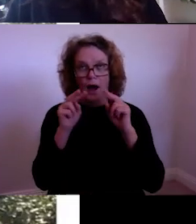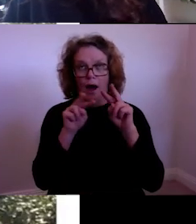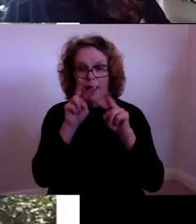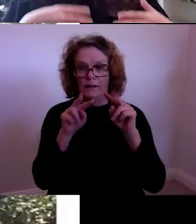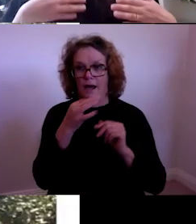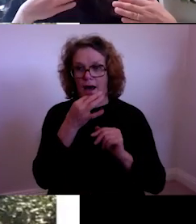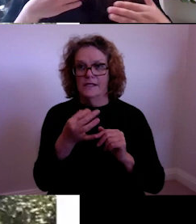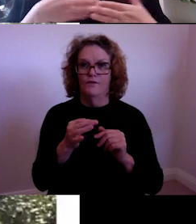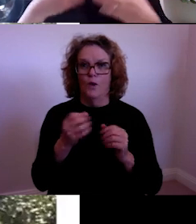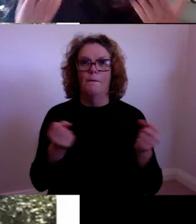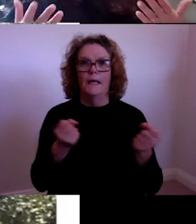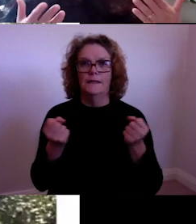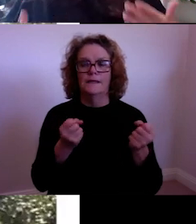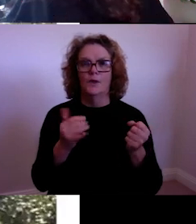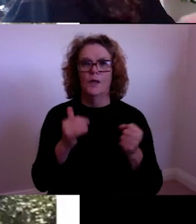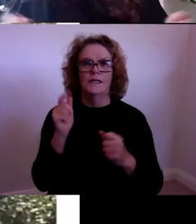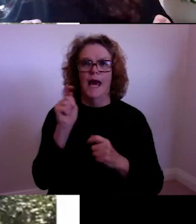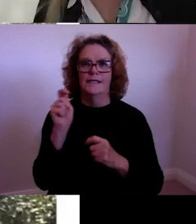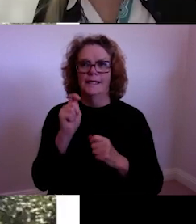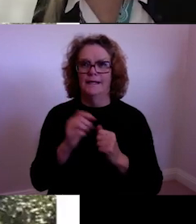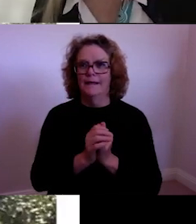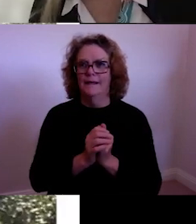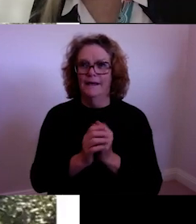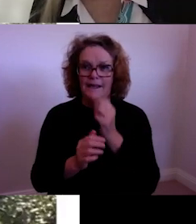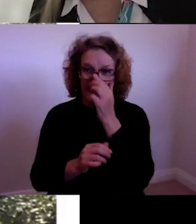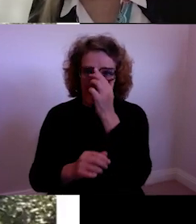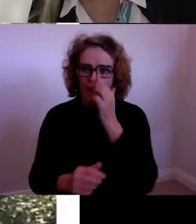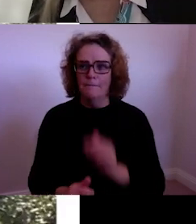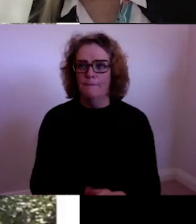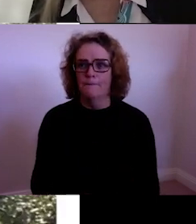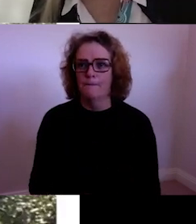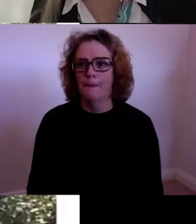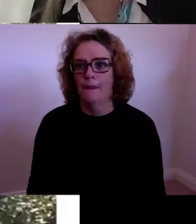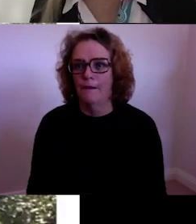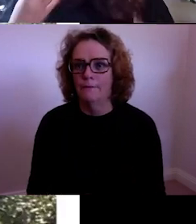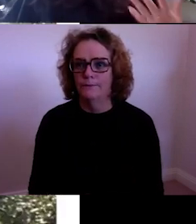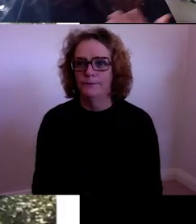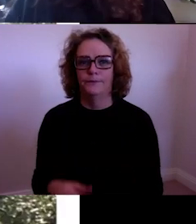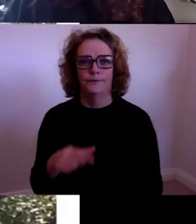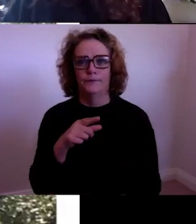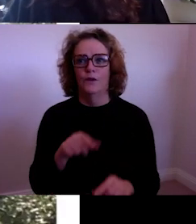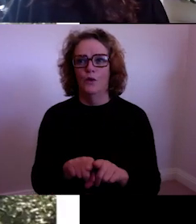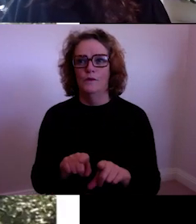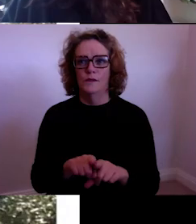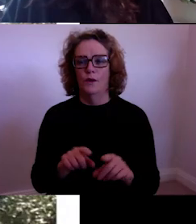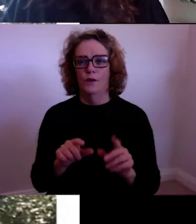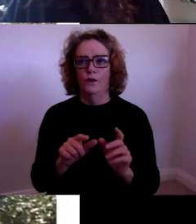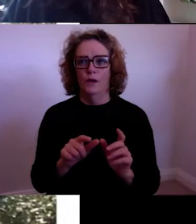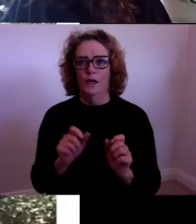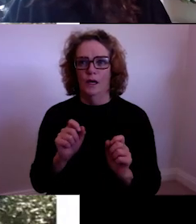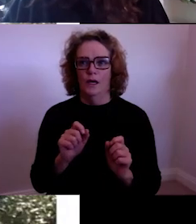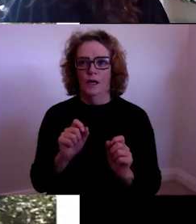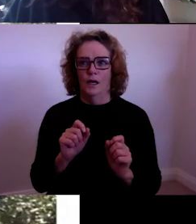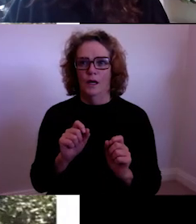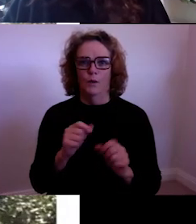But, on after it's a couple of points that Olivia attended, she attended we were talking about how successful